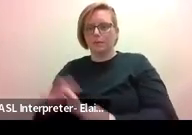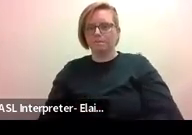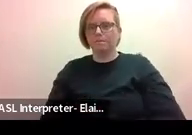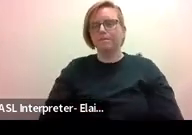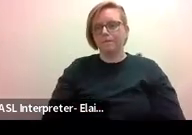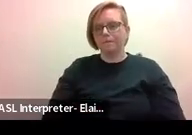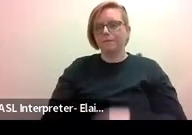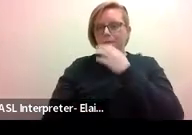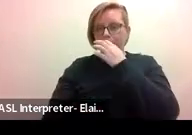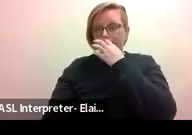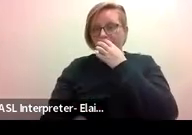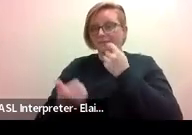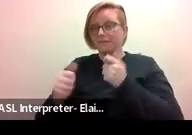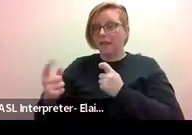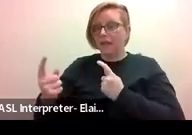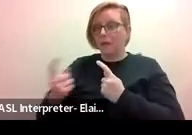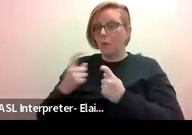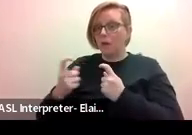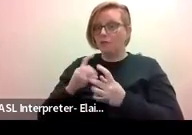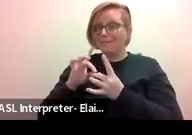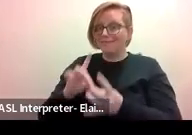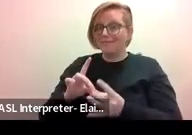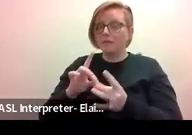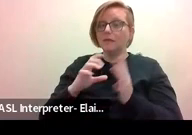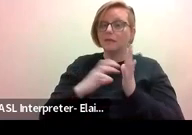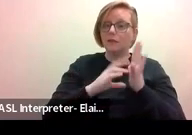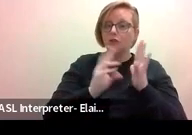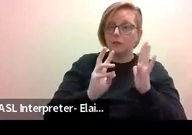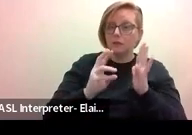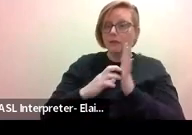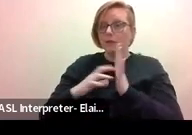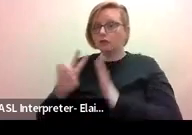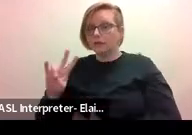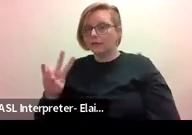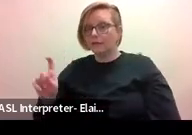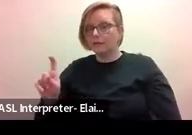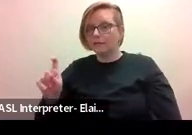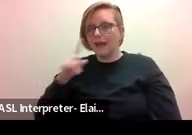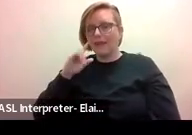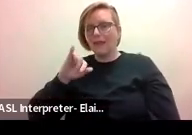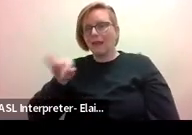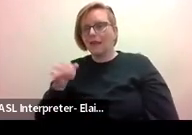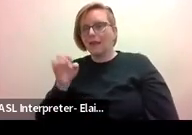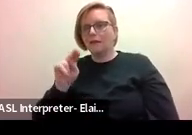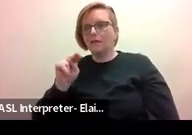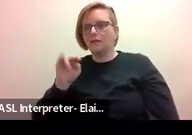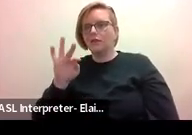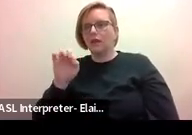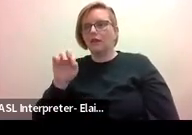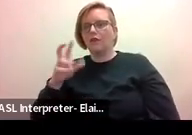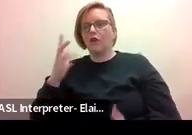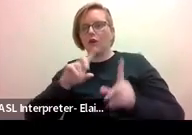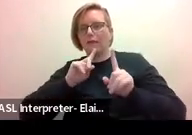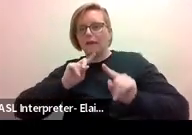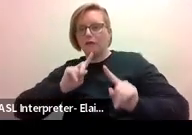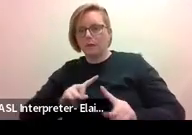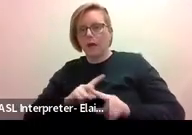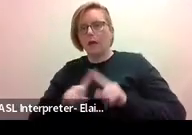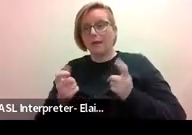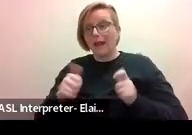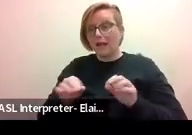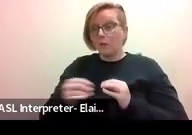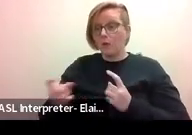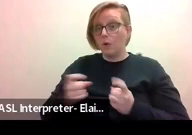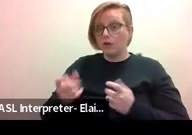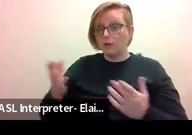All right, any questions about section 6 or 7? I think Jennifer was answering some chat box. So thank you for